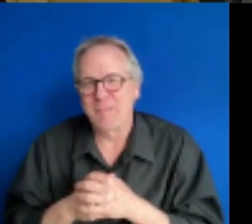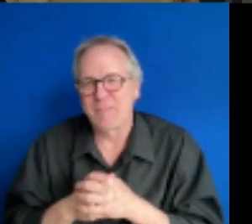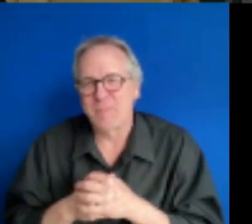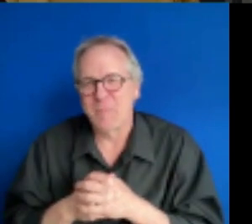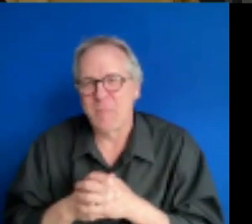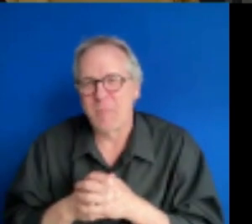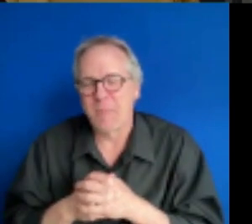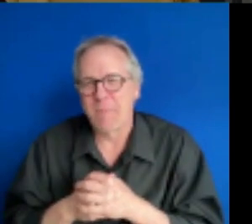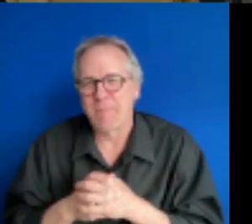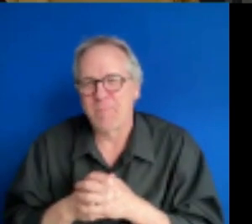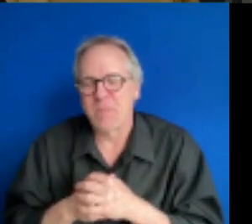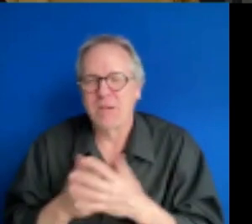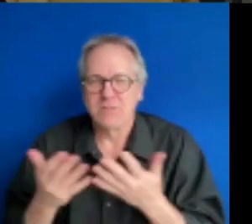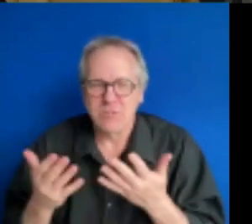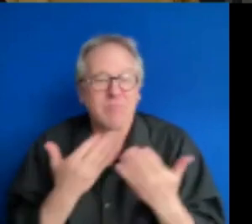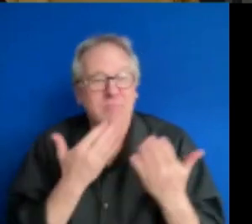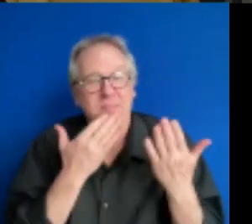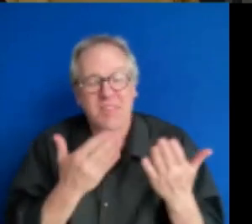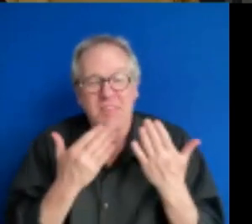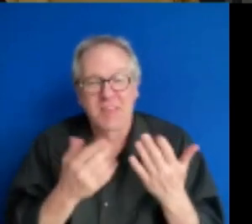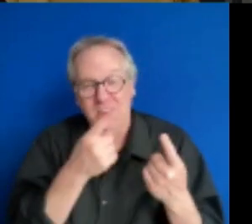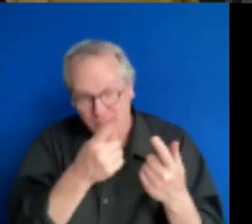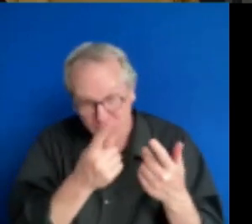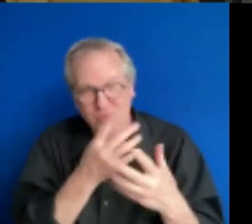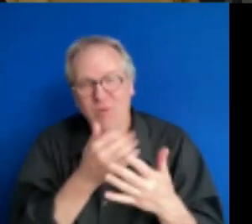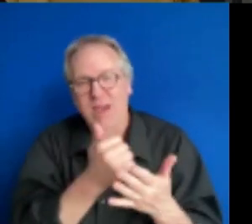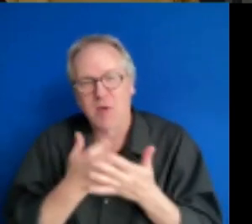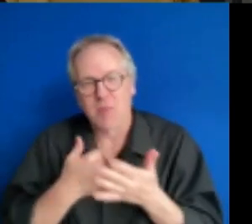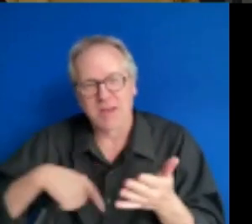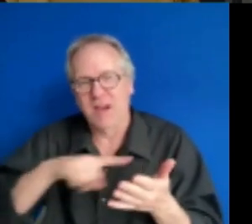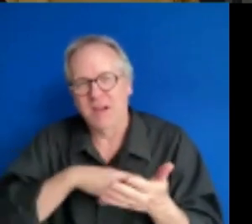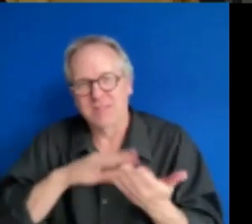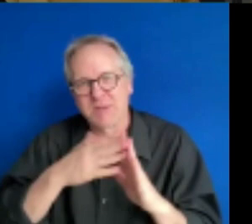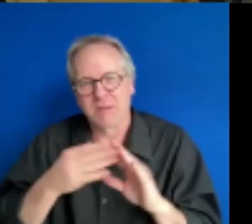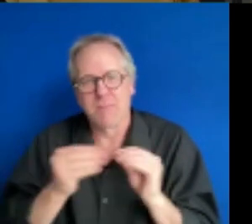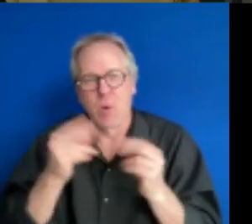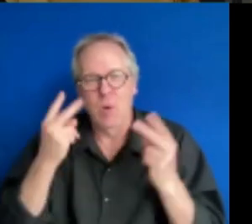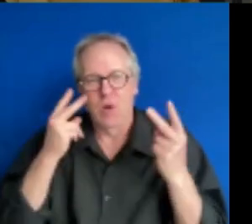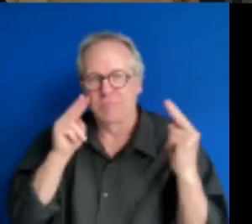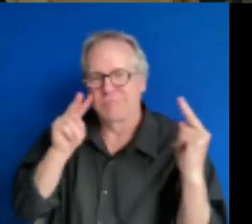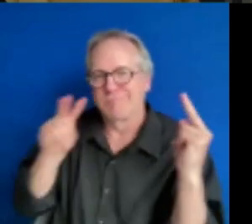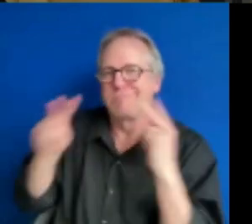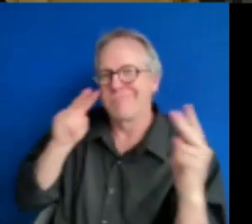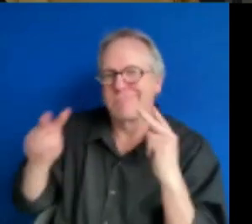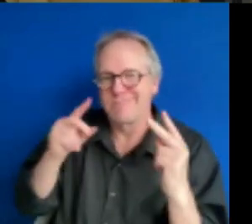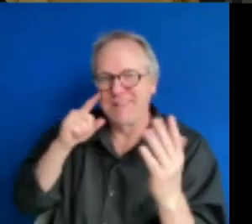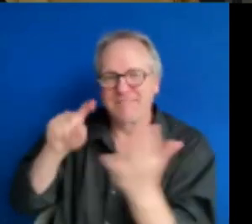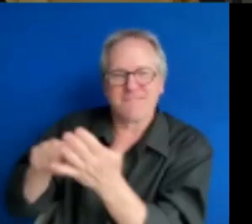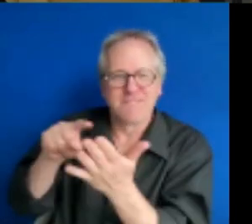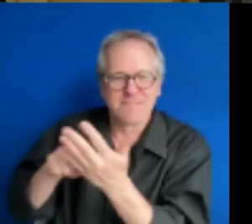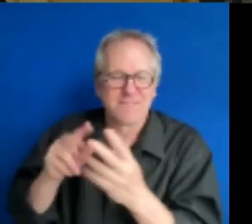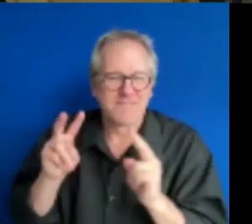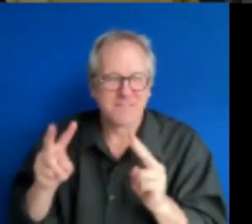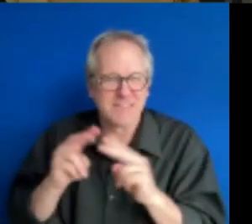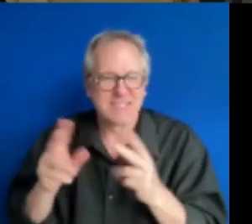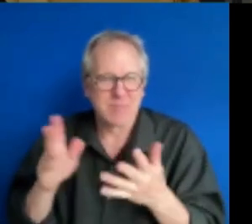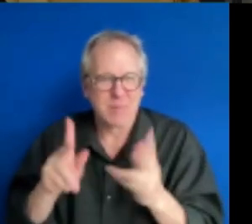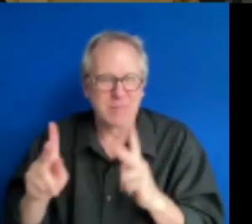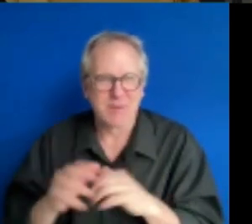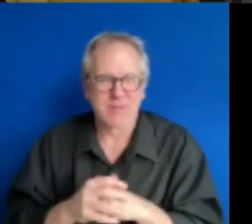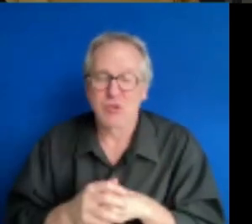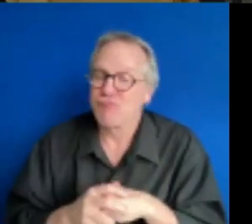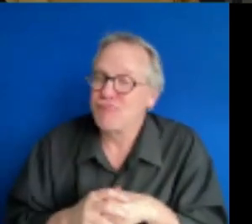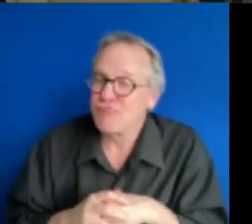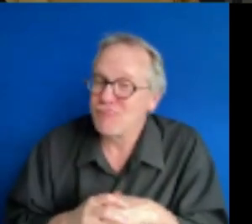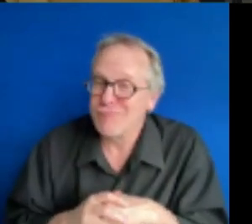visible. So thank you for helping us become more visible. Yeah, and thank you. Well, I will